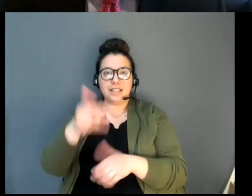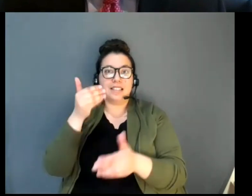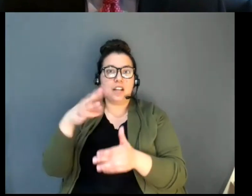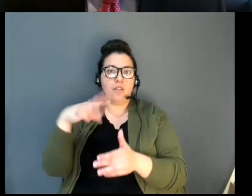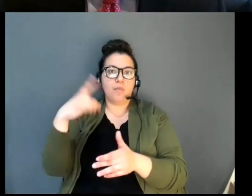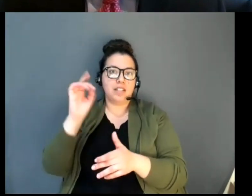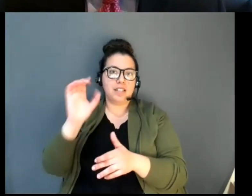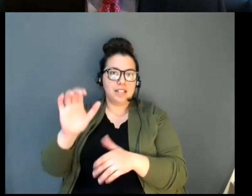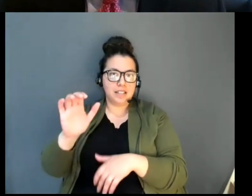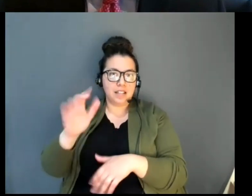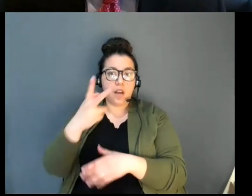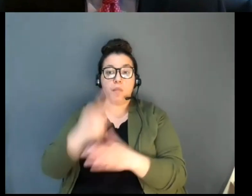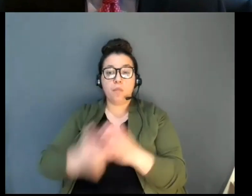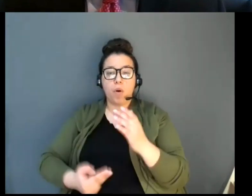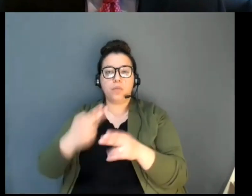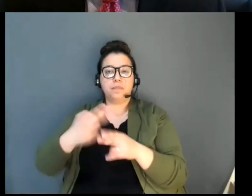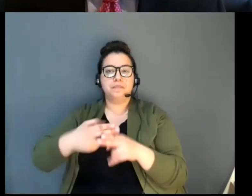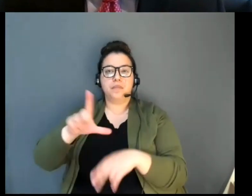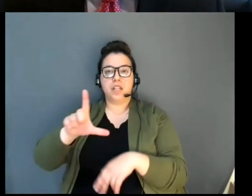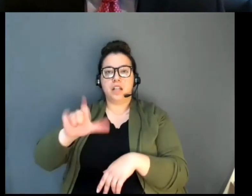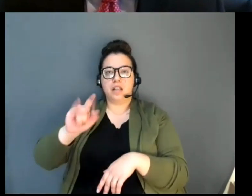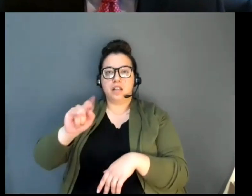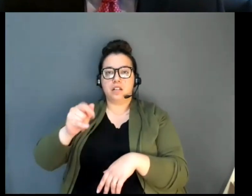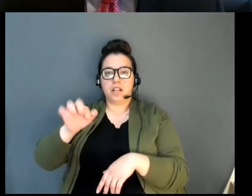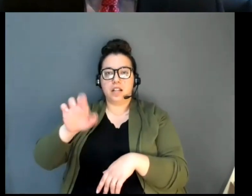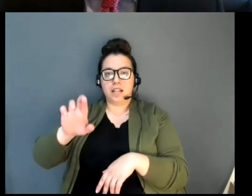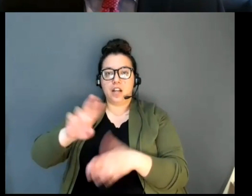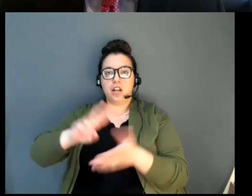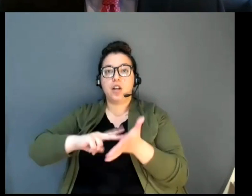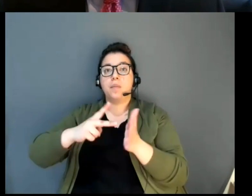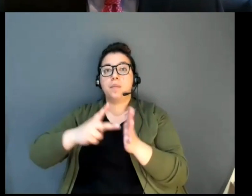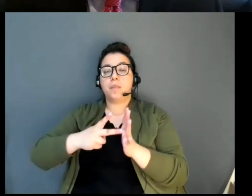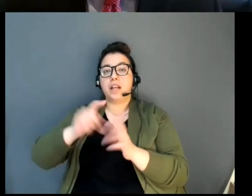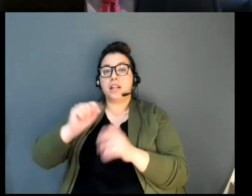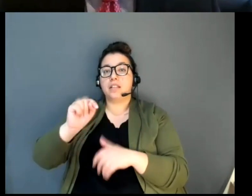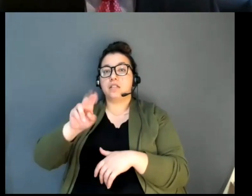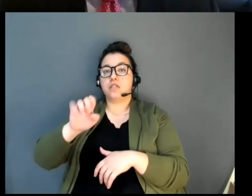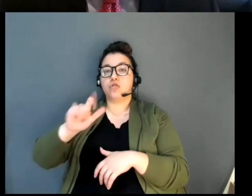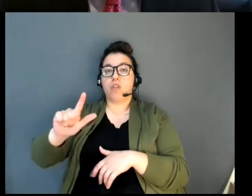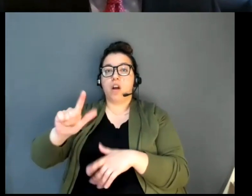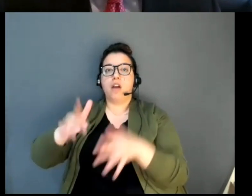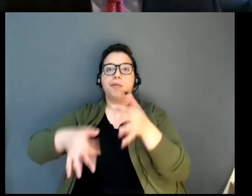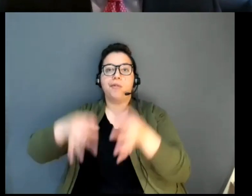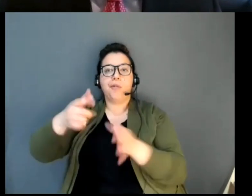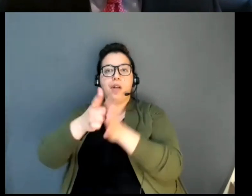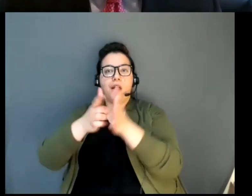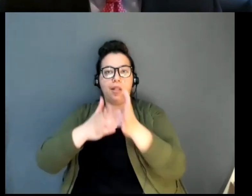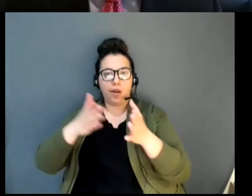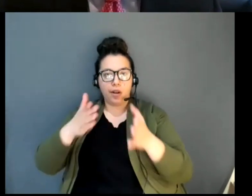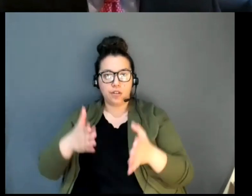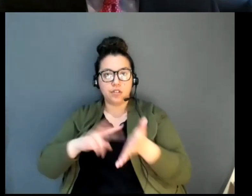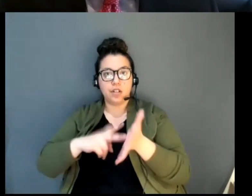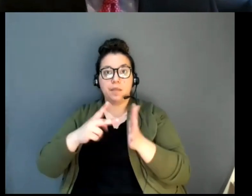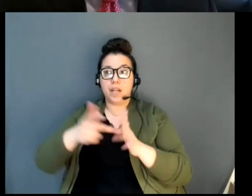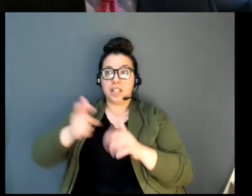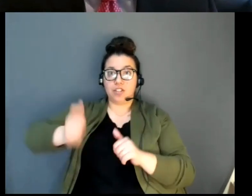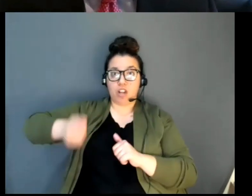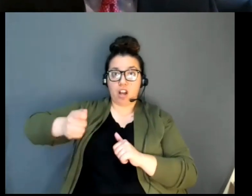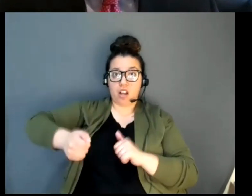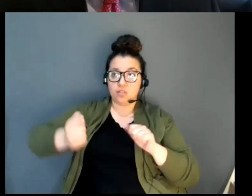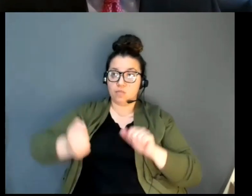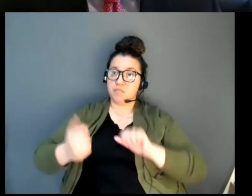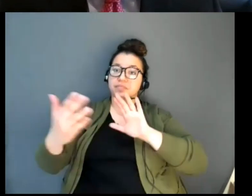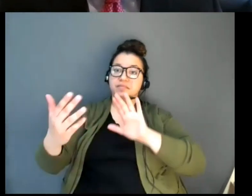We're both litigators, which is shorthand for we're trial lawyers. We go to court, we go in front of judges, we argue our cases,